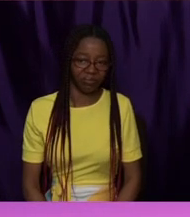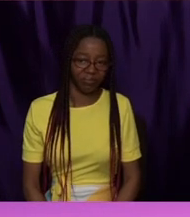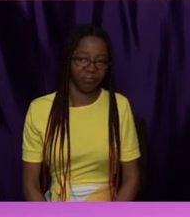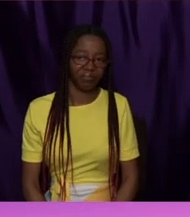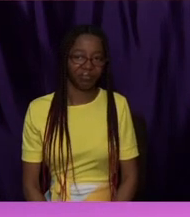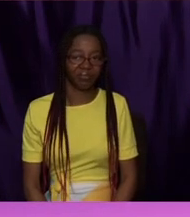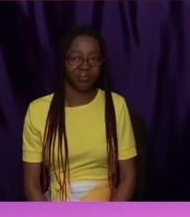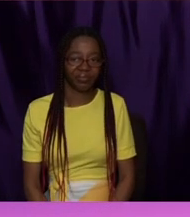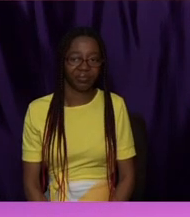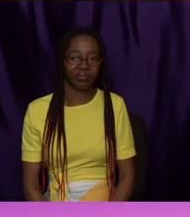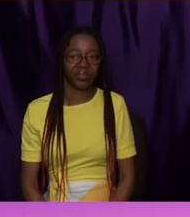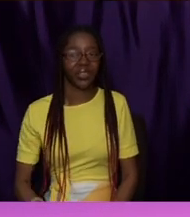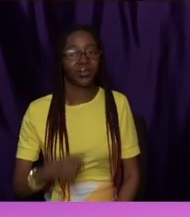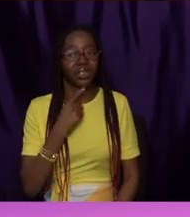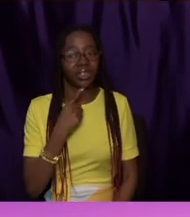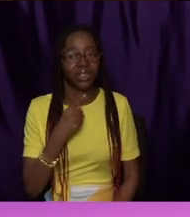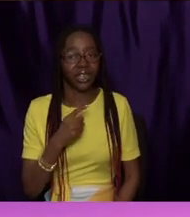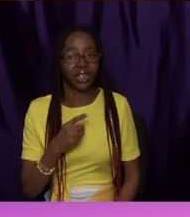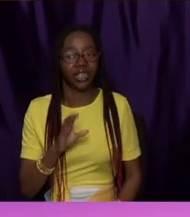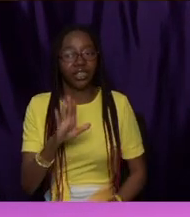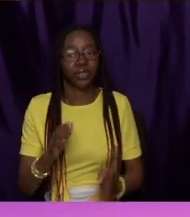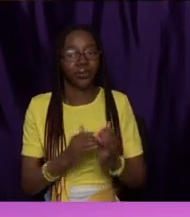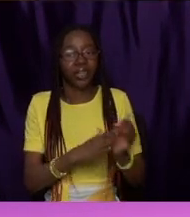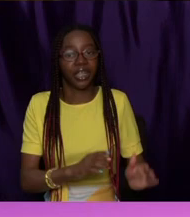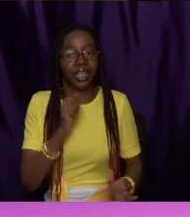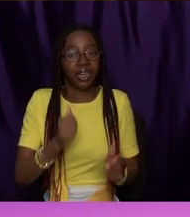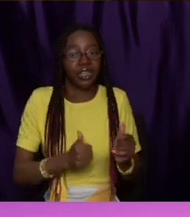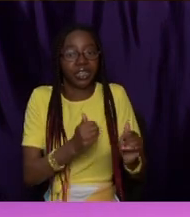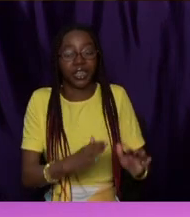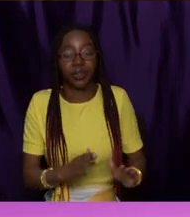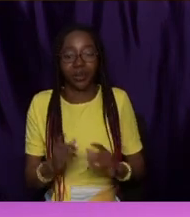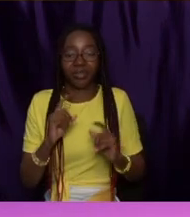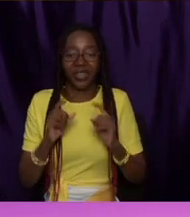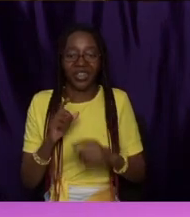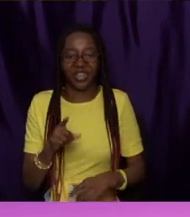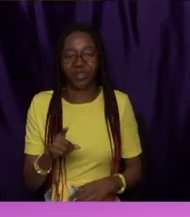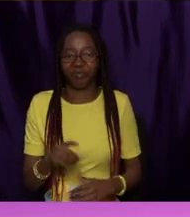He says, when he says, you're going to be the head, not the tail, he says, I'm talking to you.